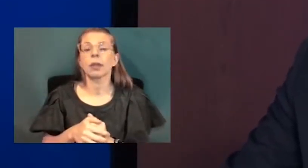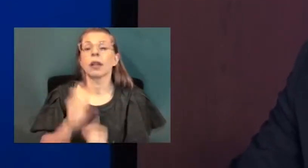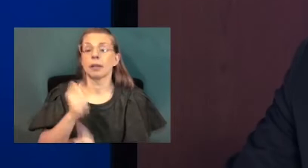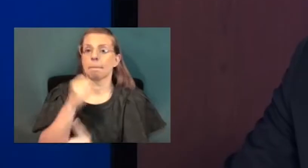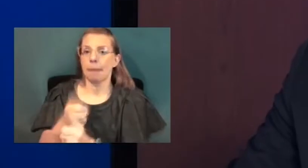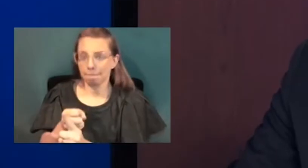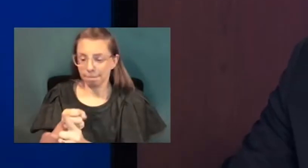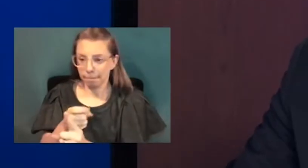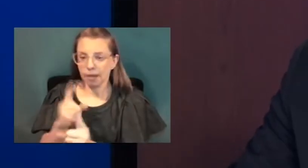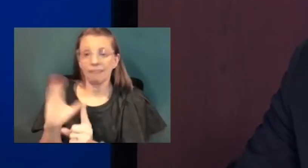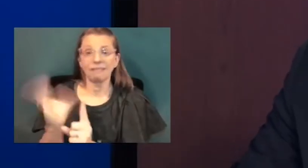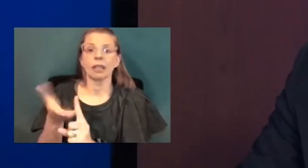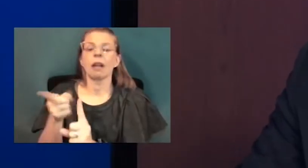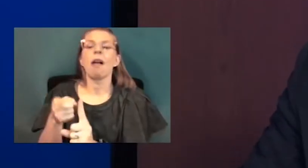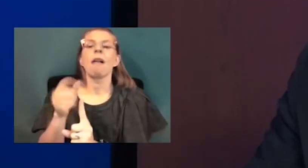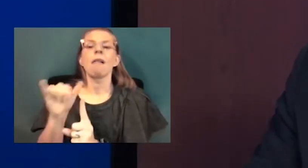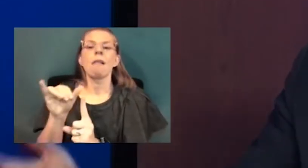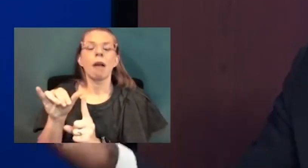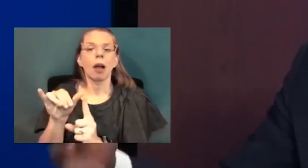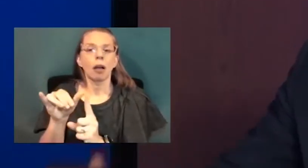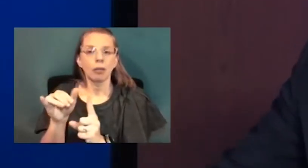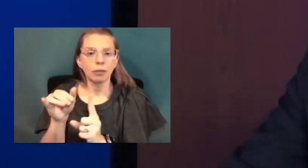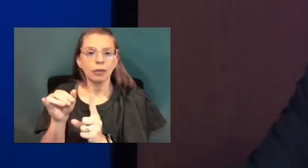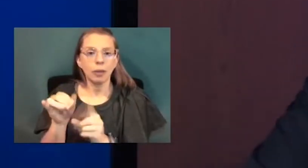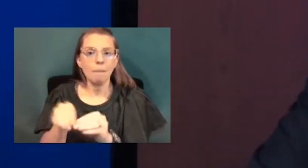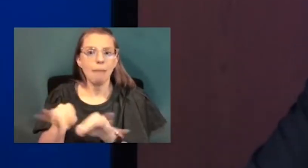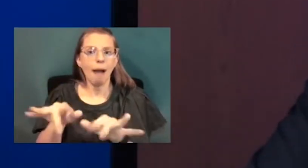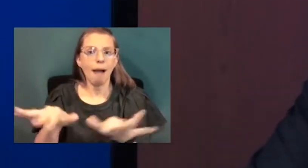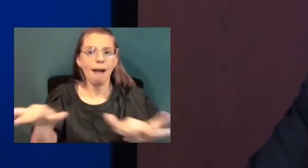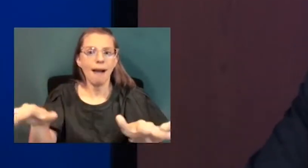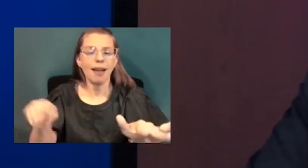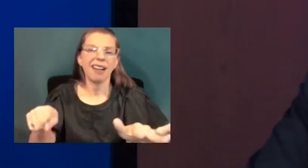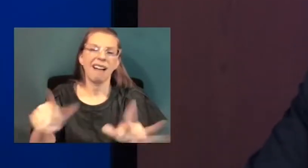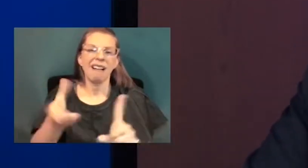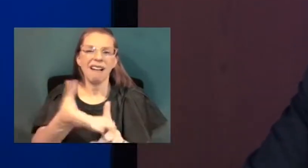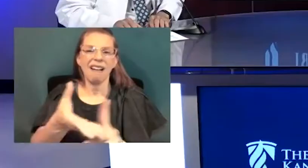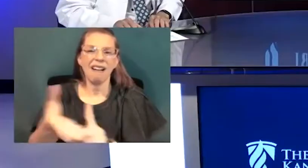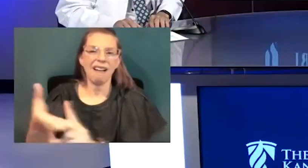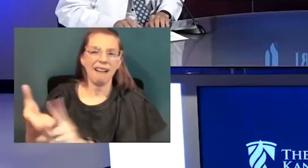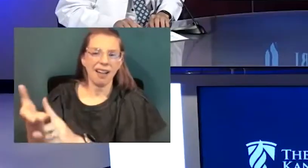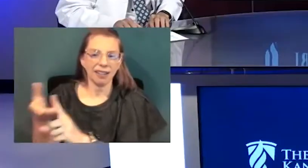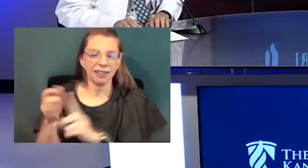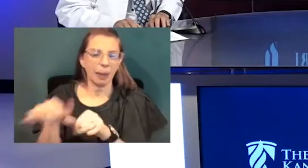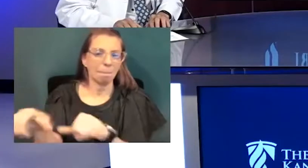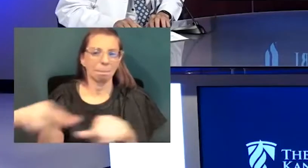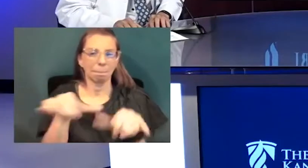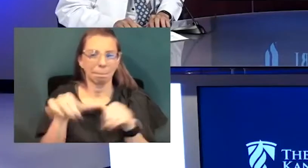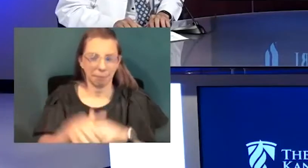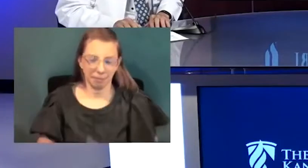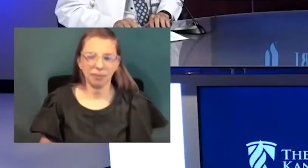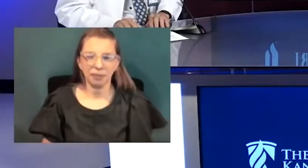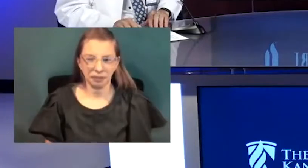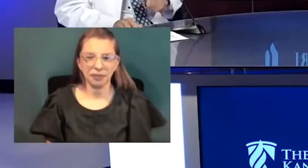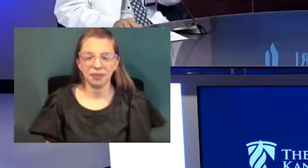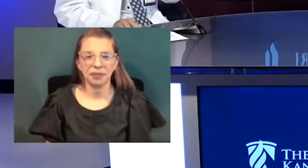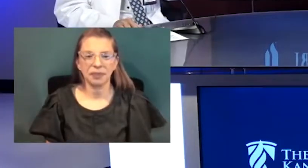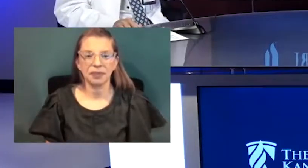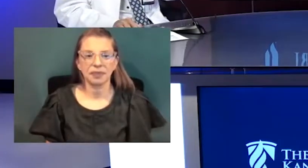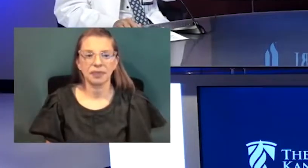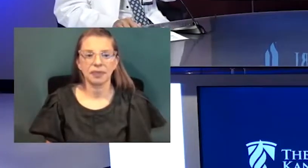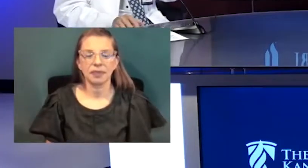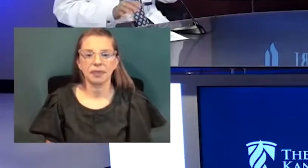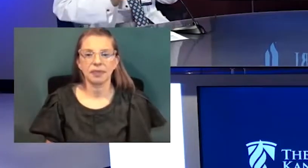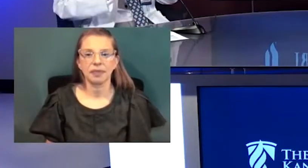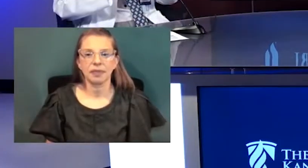other, you know, kind of young, stubborn guys to say, oh, it's not such a crazy idea. He's got it. I get it, too. You bet. How we do it. Right. Well, and I think it's